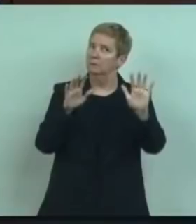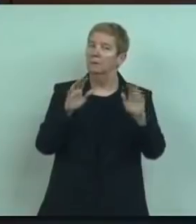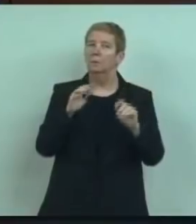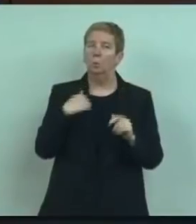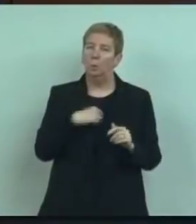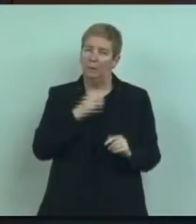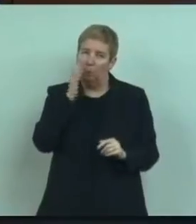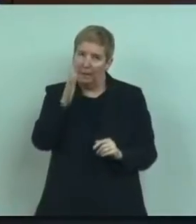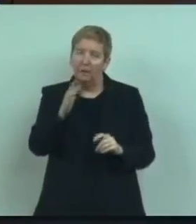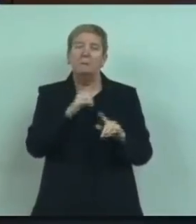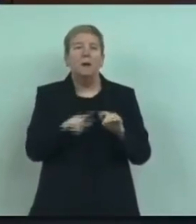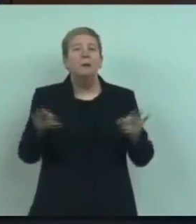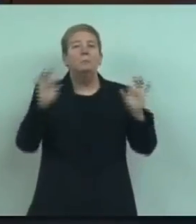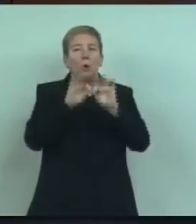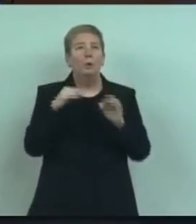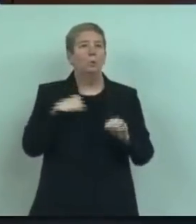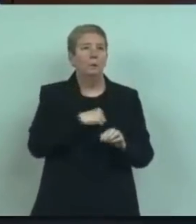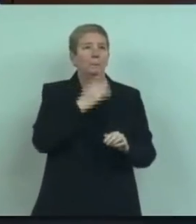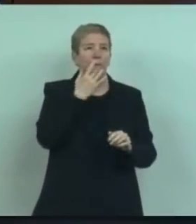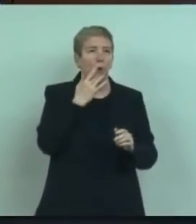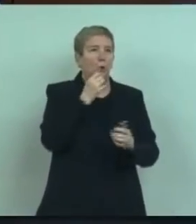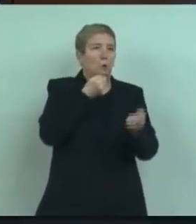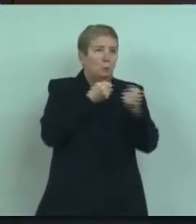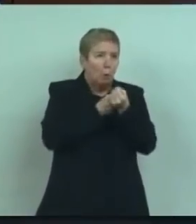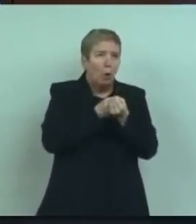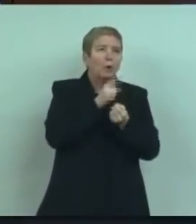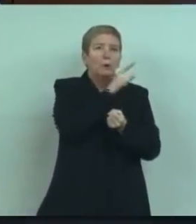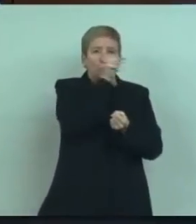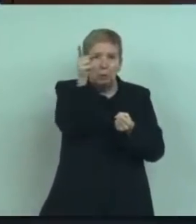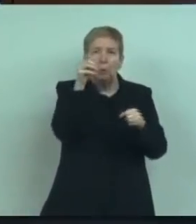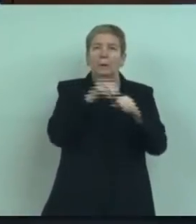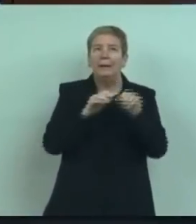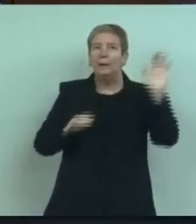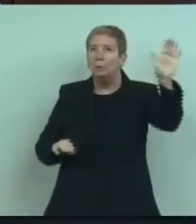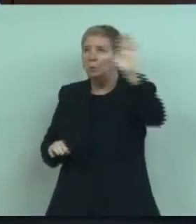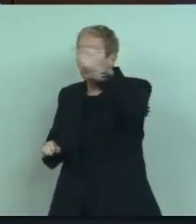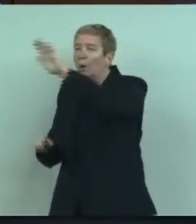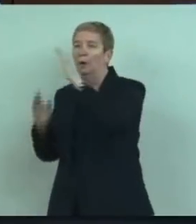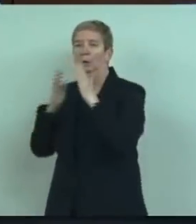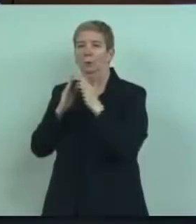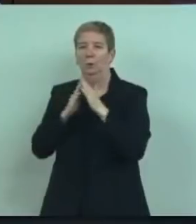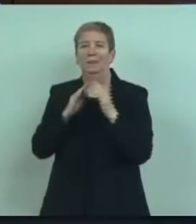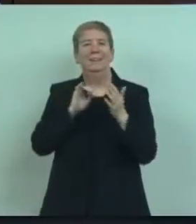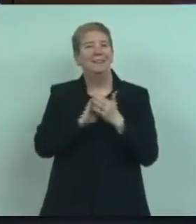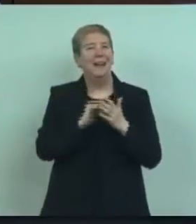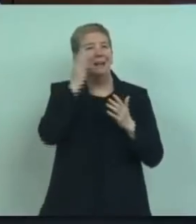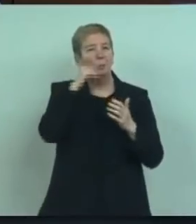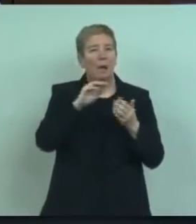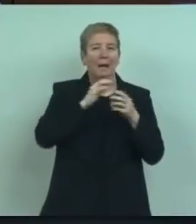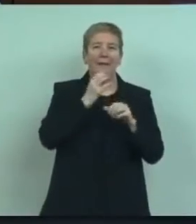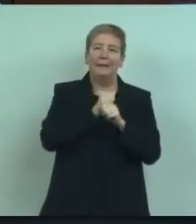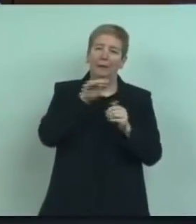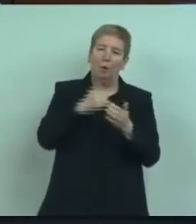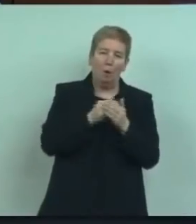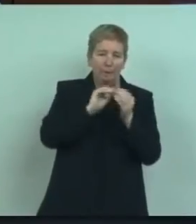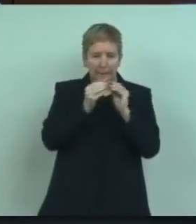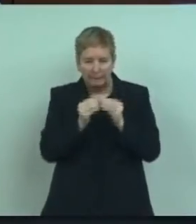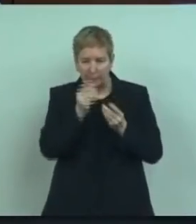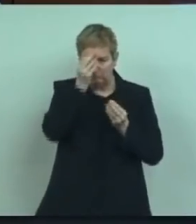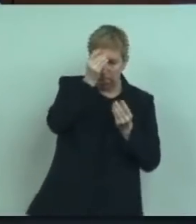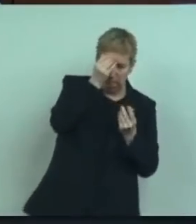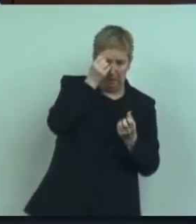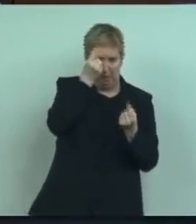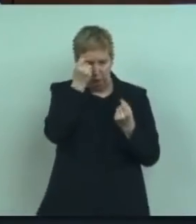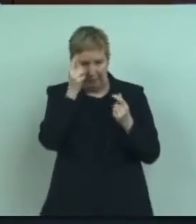patients and the communities where they are, which is why, again, this data and social distancing and getting our arms around how